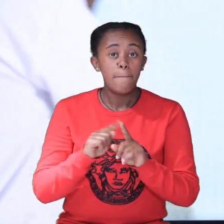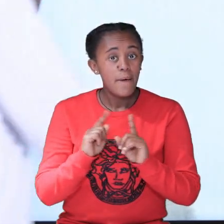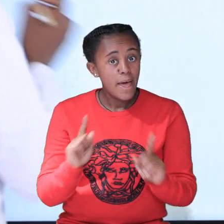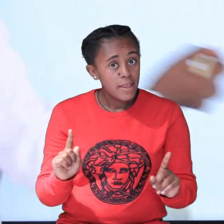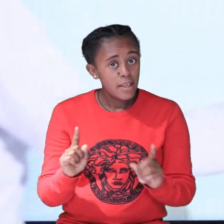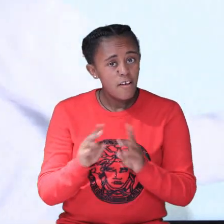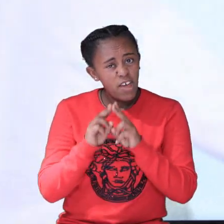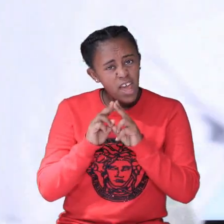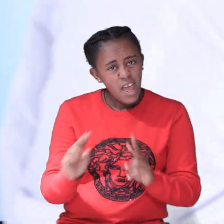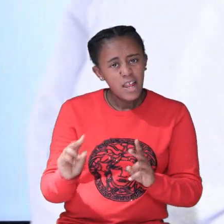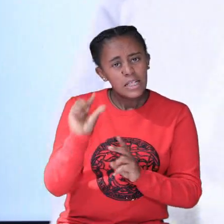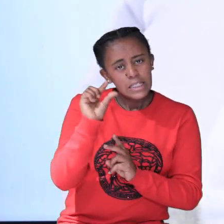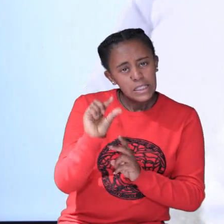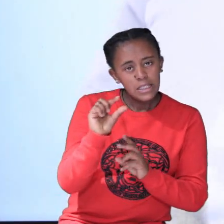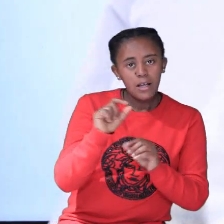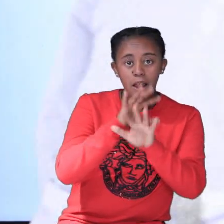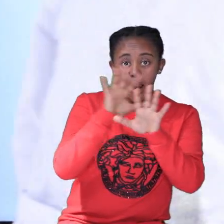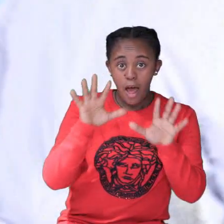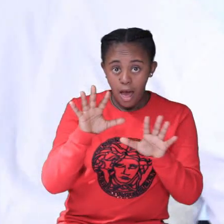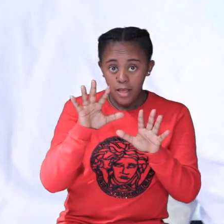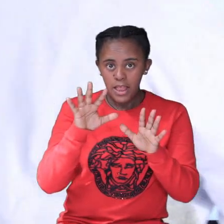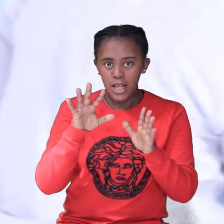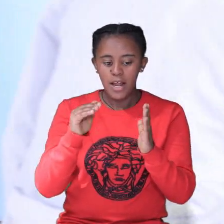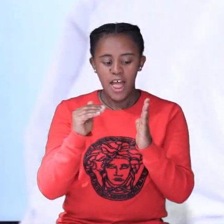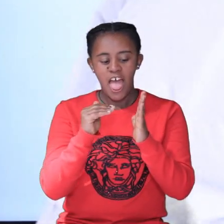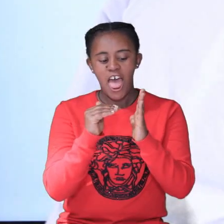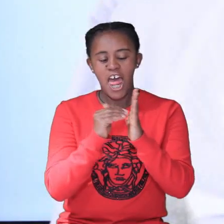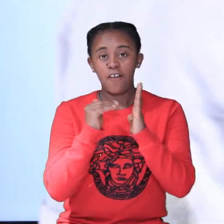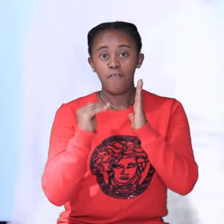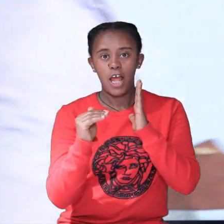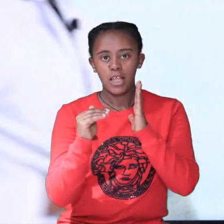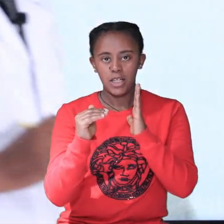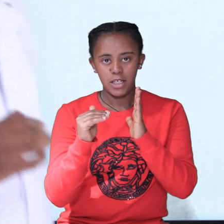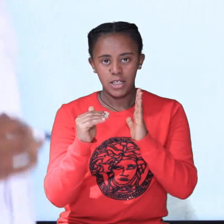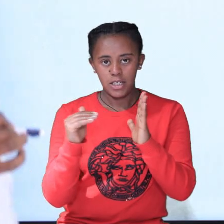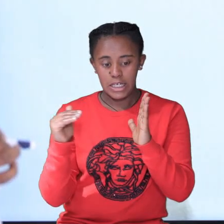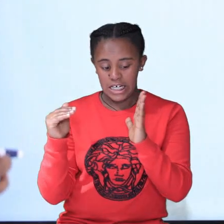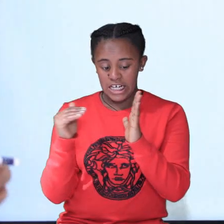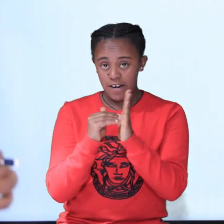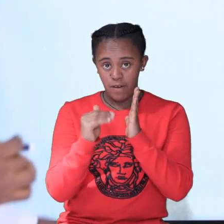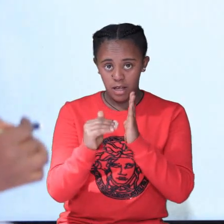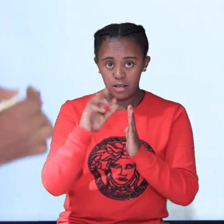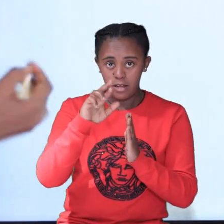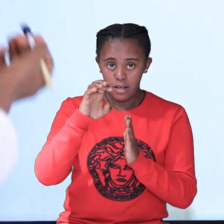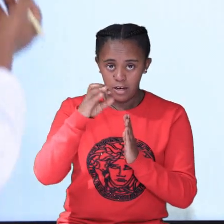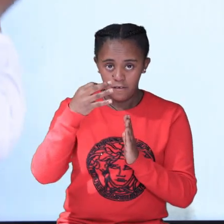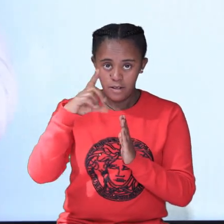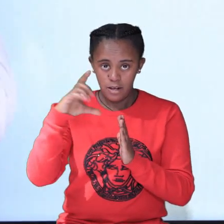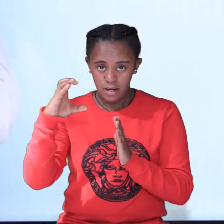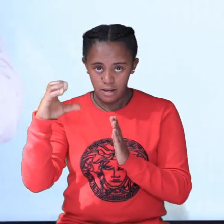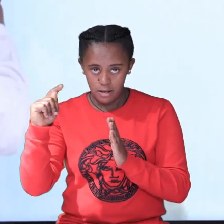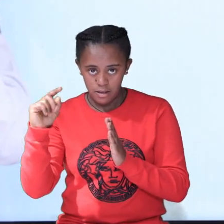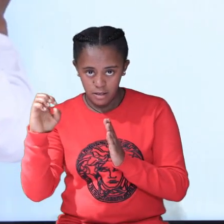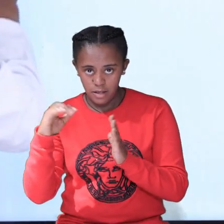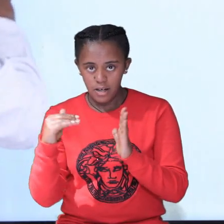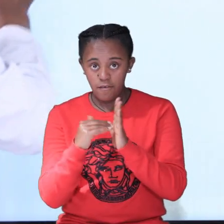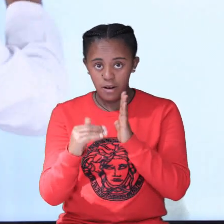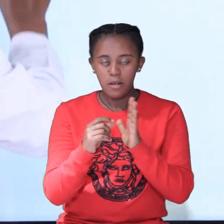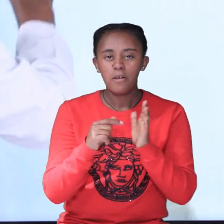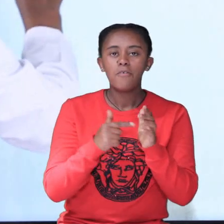But very little light is reflected or absorbed by the material. For example, clear